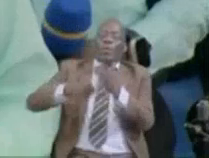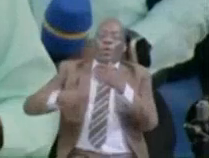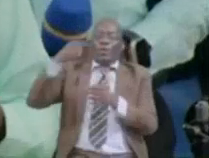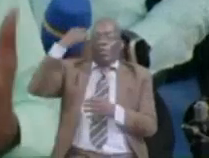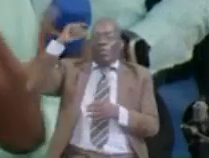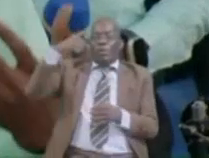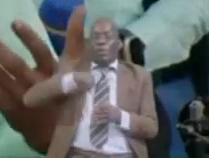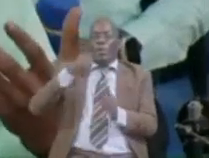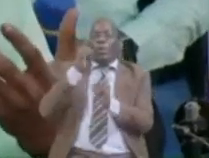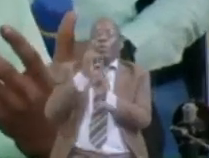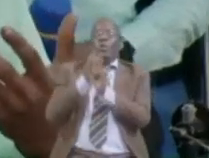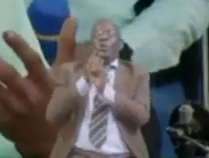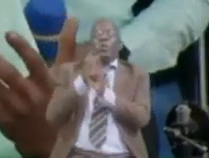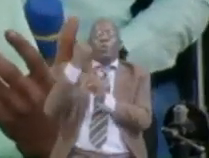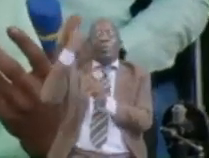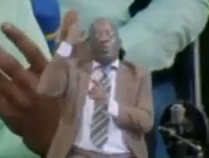Just for me.